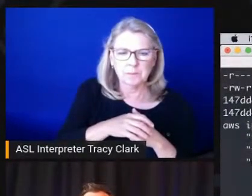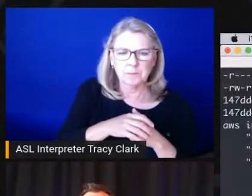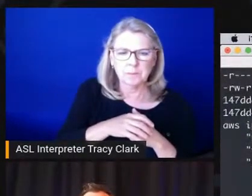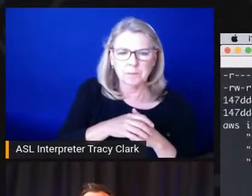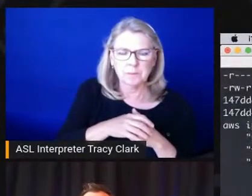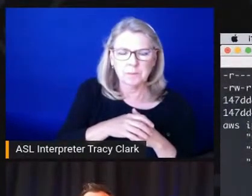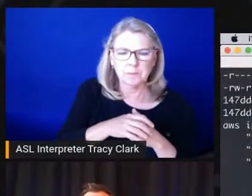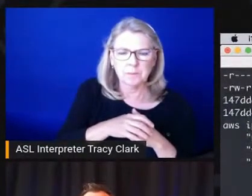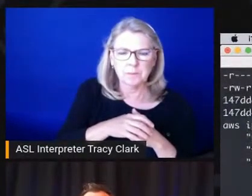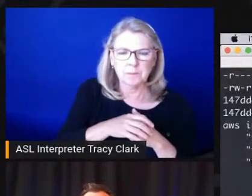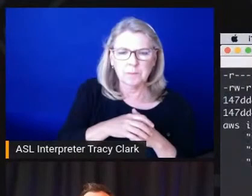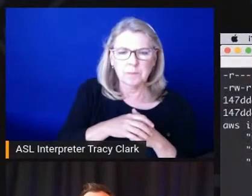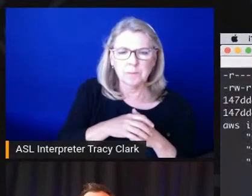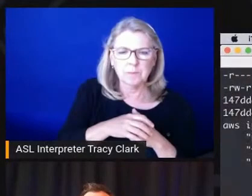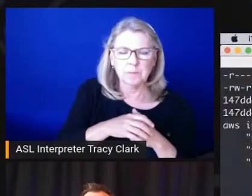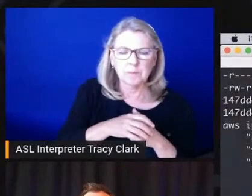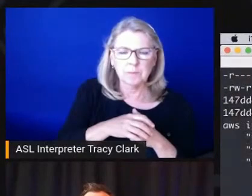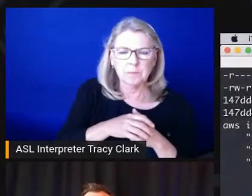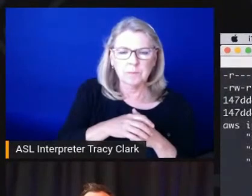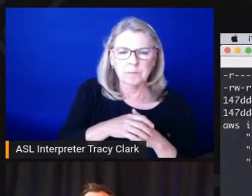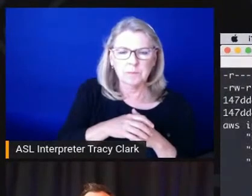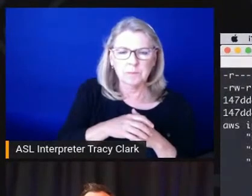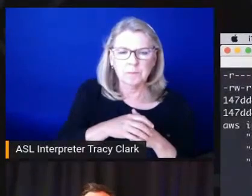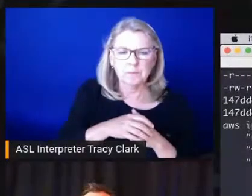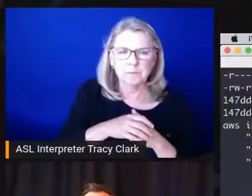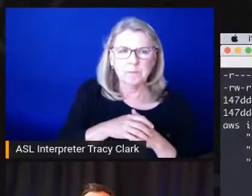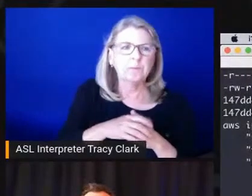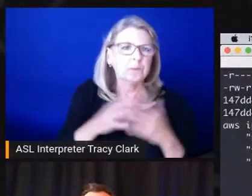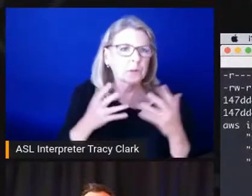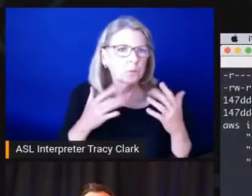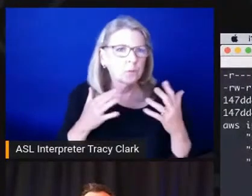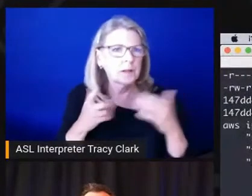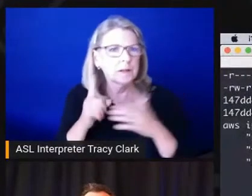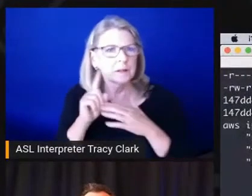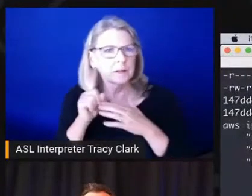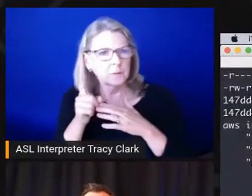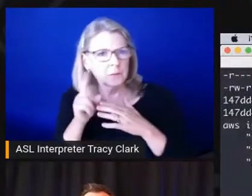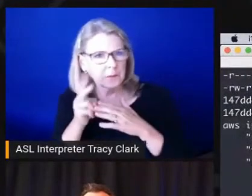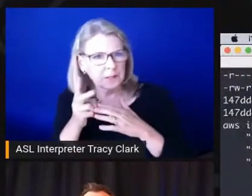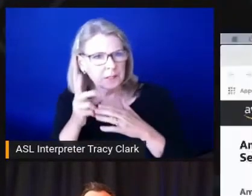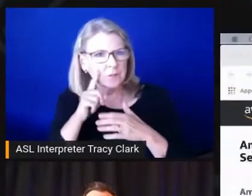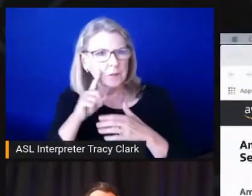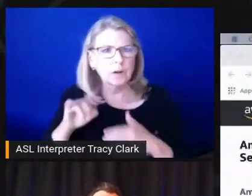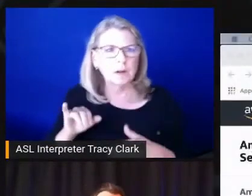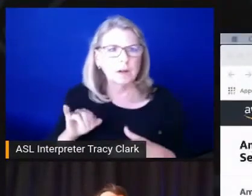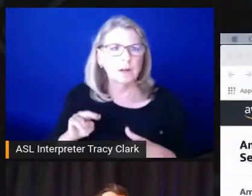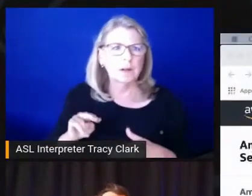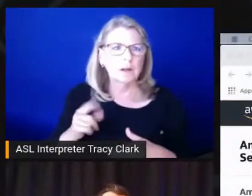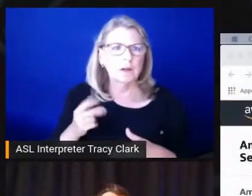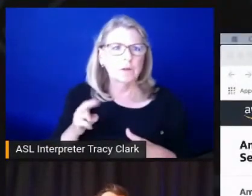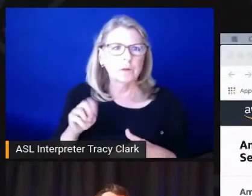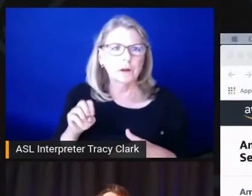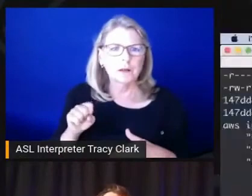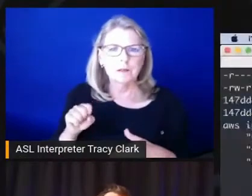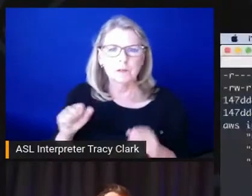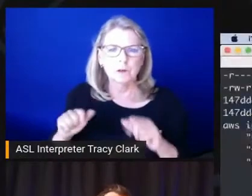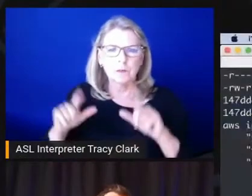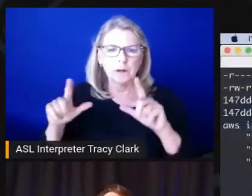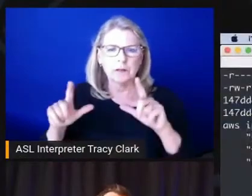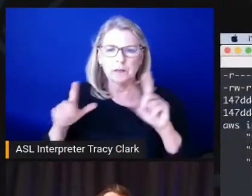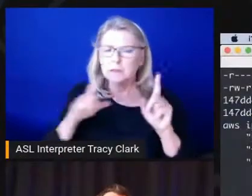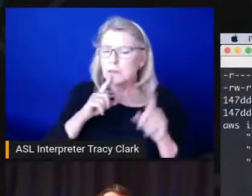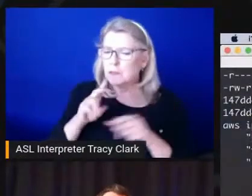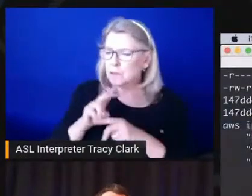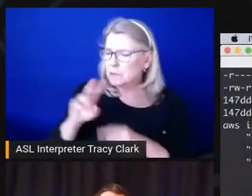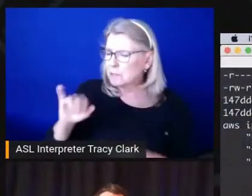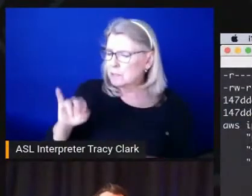Yeah, so let's give a couple of minutes for this ingress to come online. And you mentioned you're using ingress there in your spec,